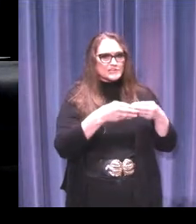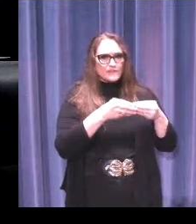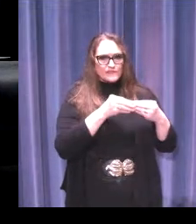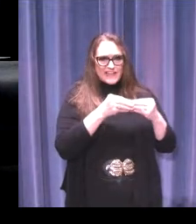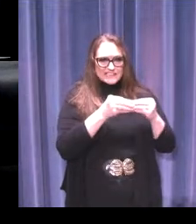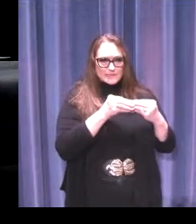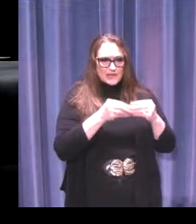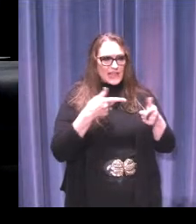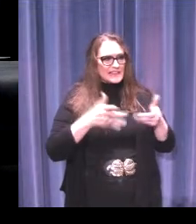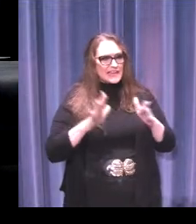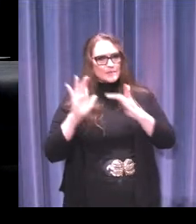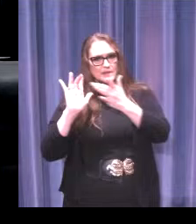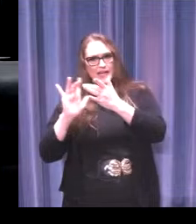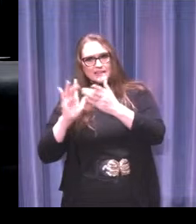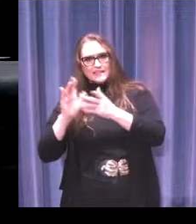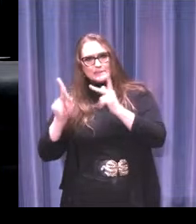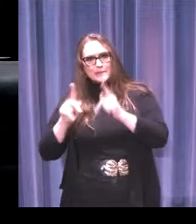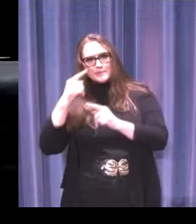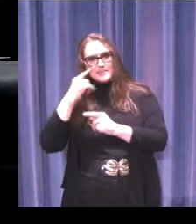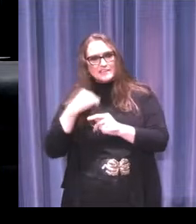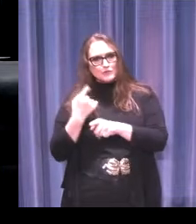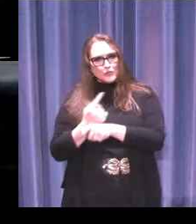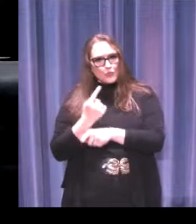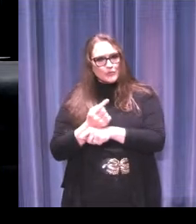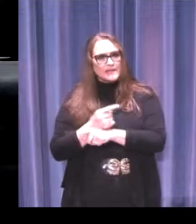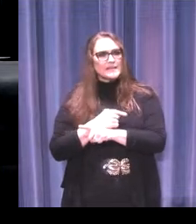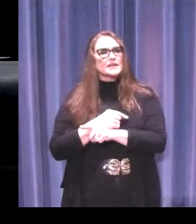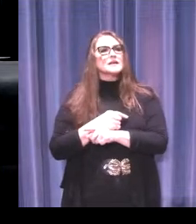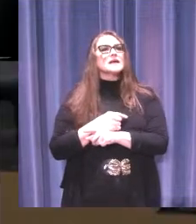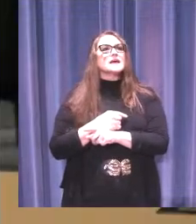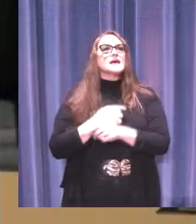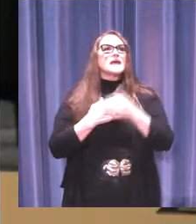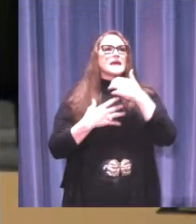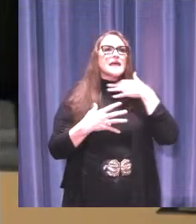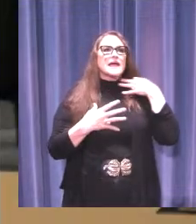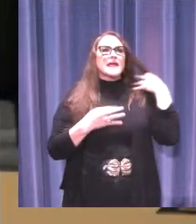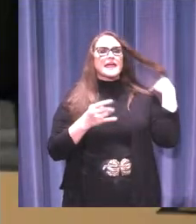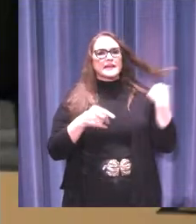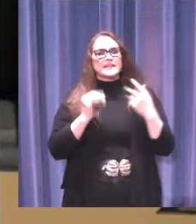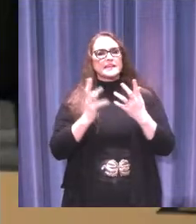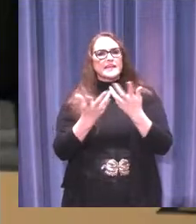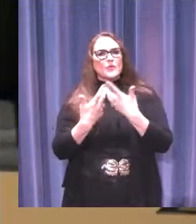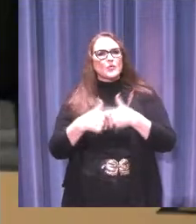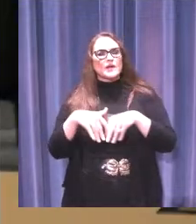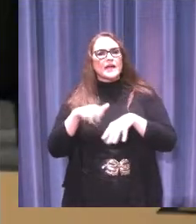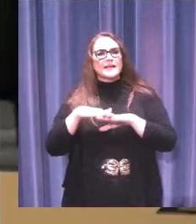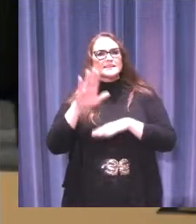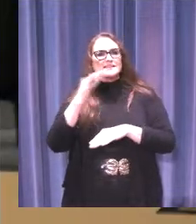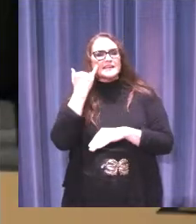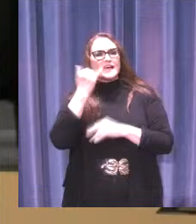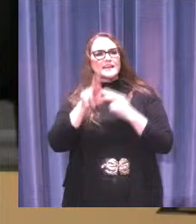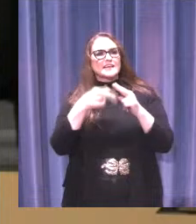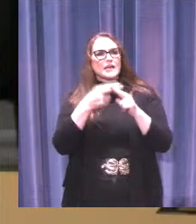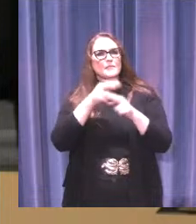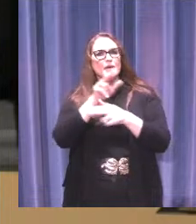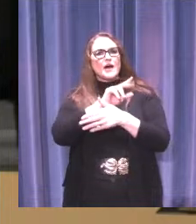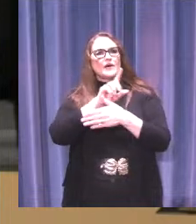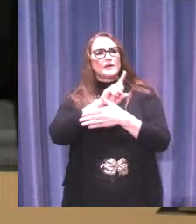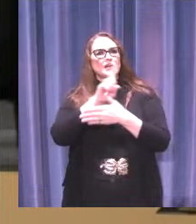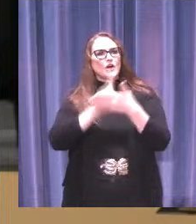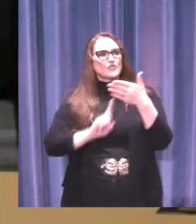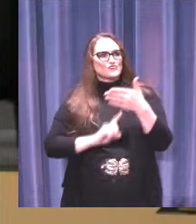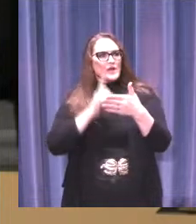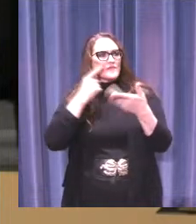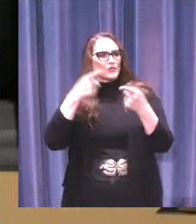him contact the parties that he thinks are appropriate, and he can work out at least an idea of a draft agreement as a starting